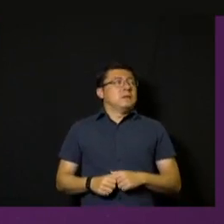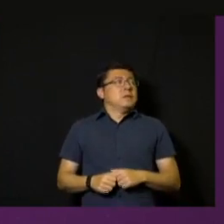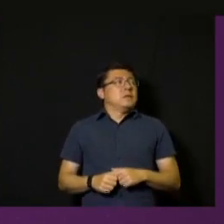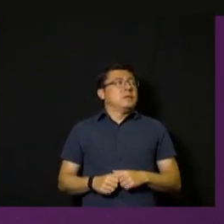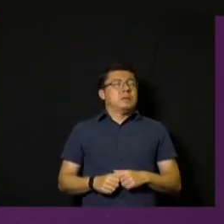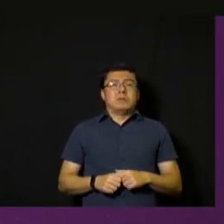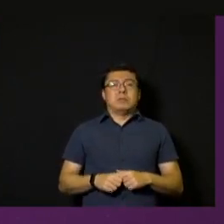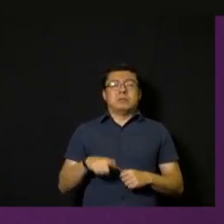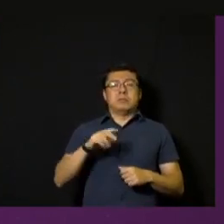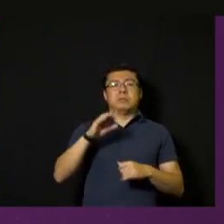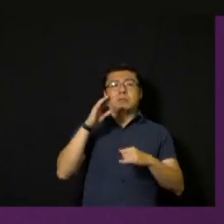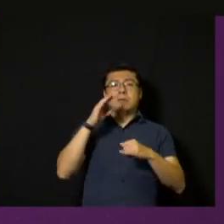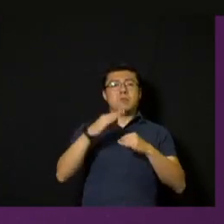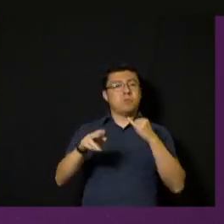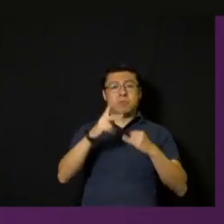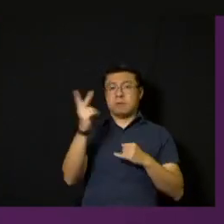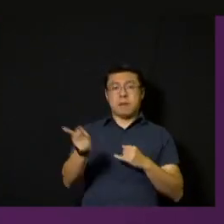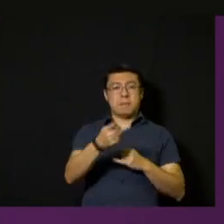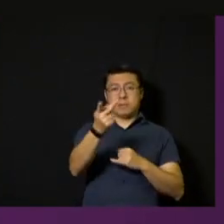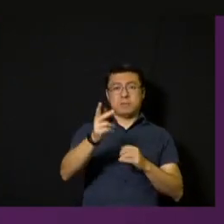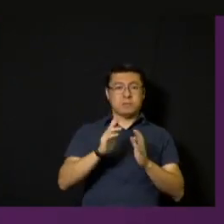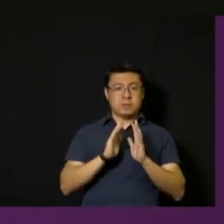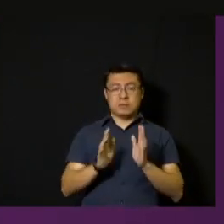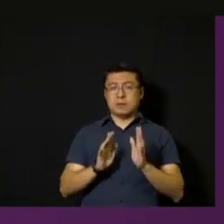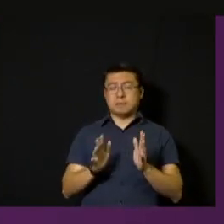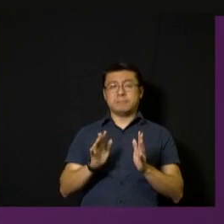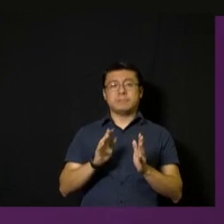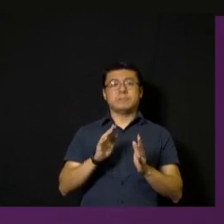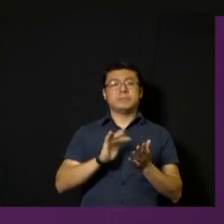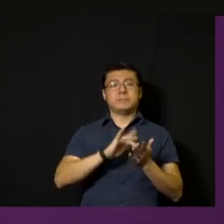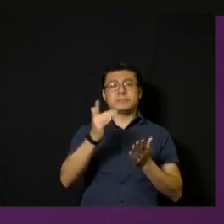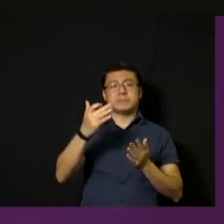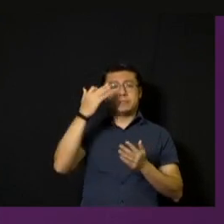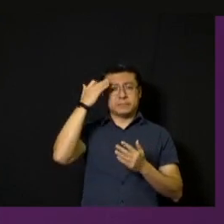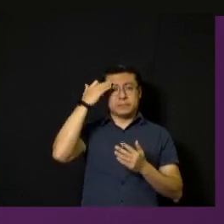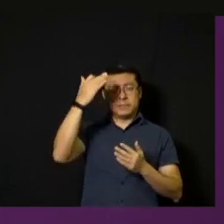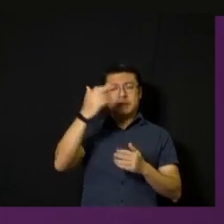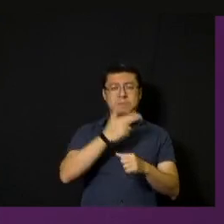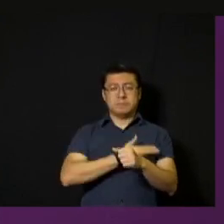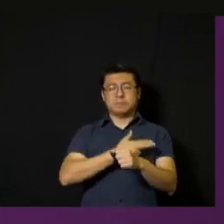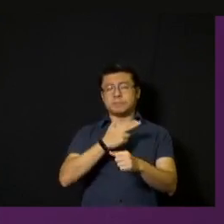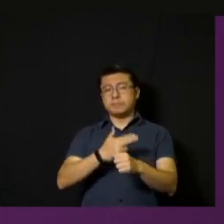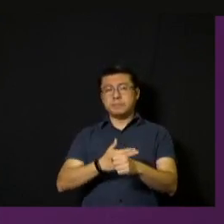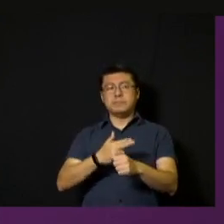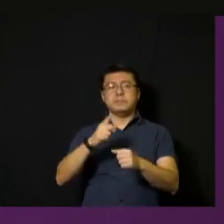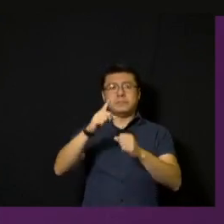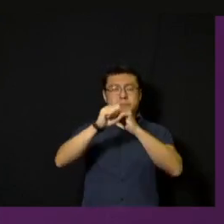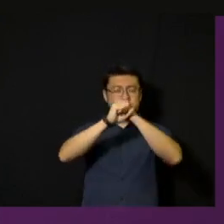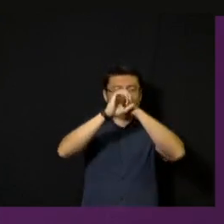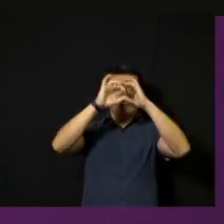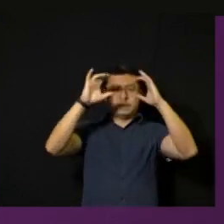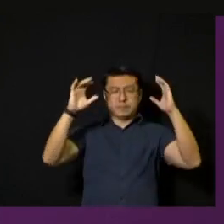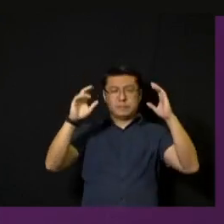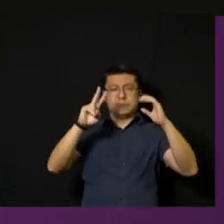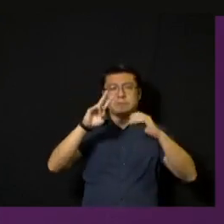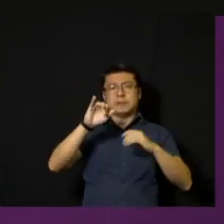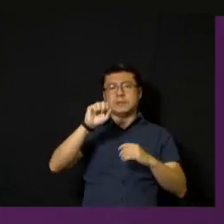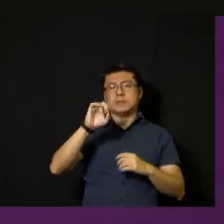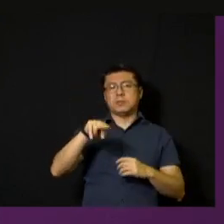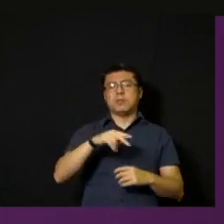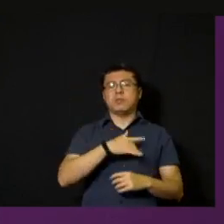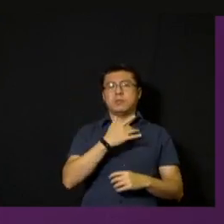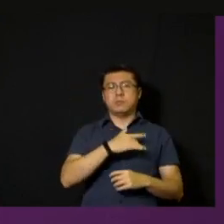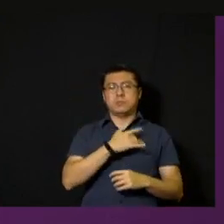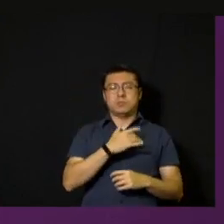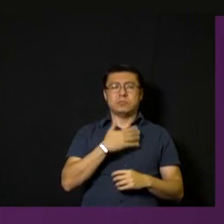This was the last question, and I want to thank you, all of you, your time, your honesty, your vision, your answers,